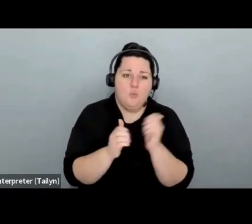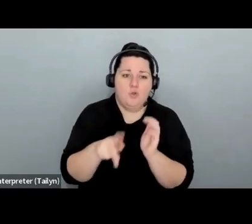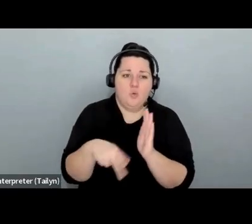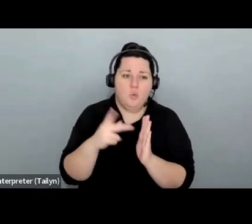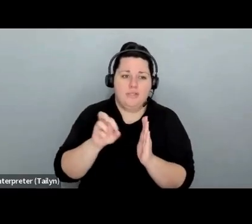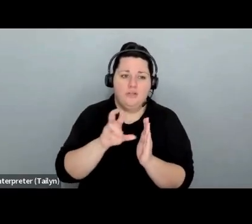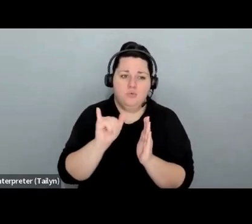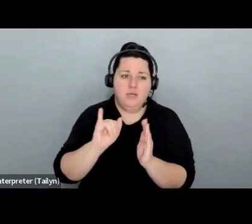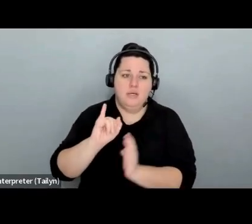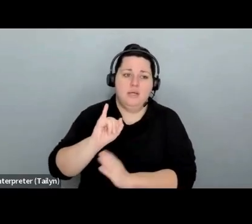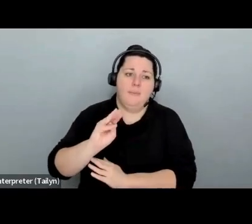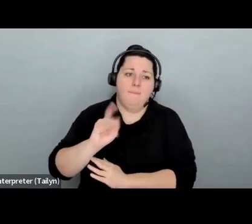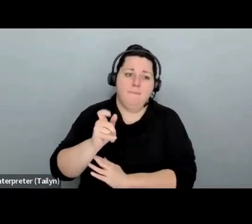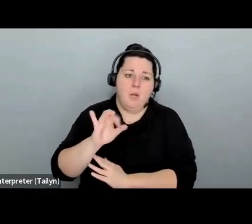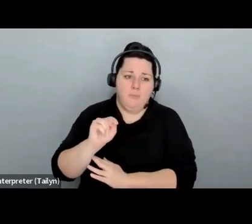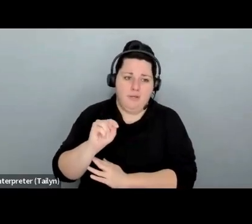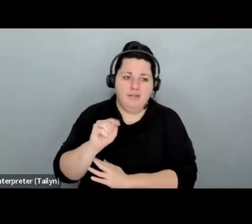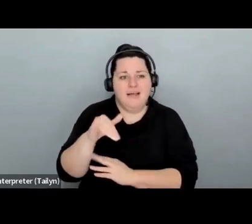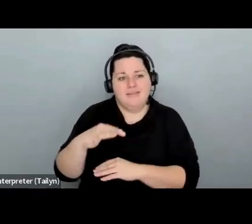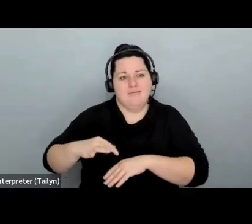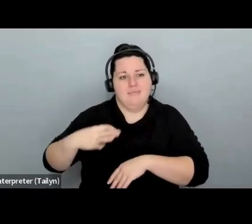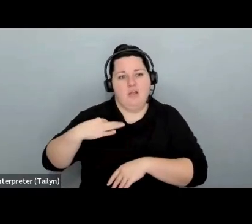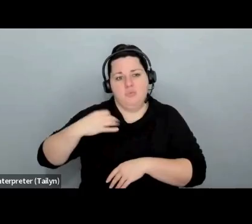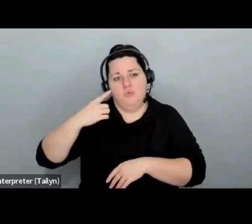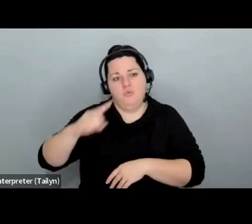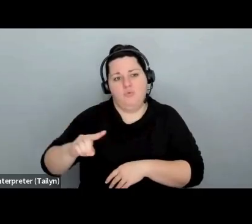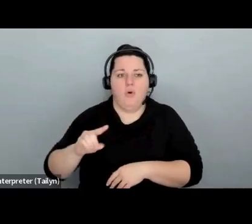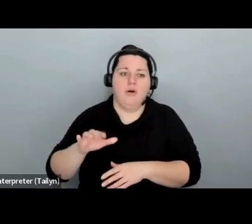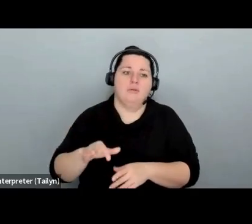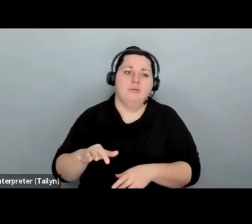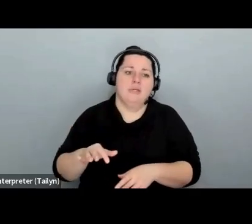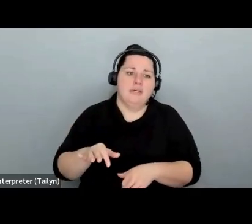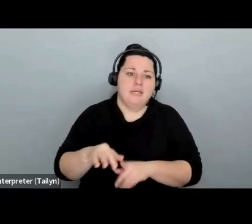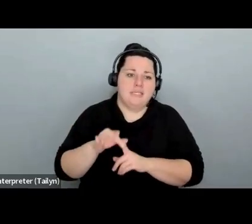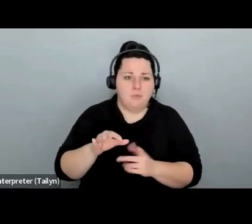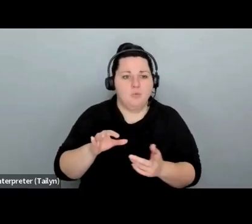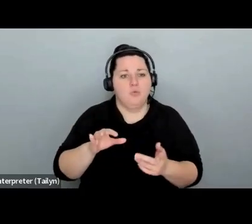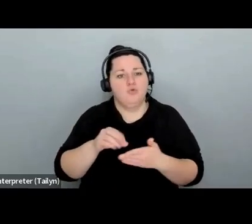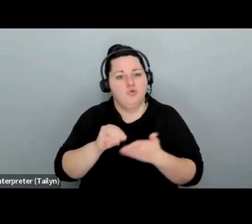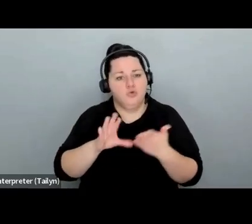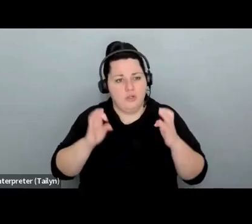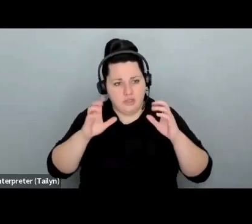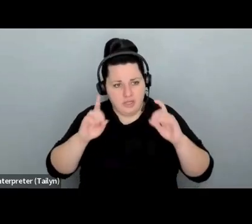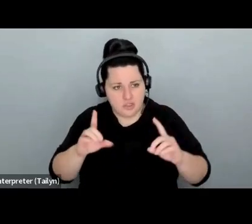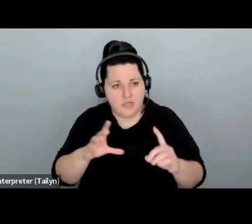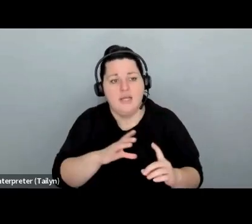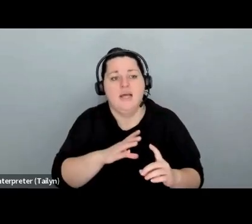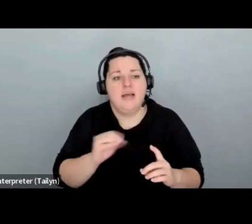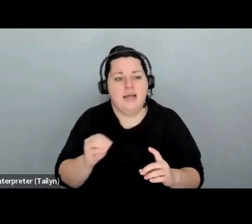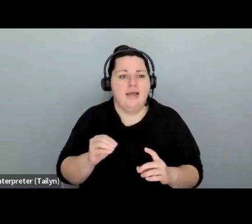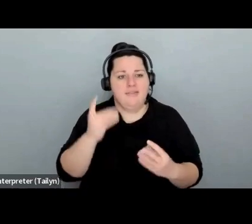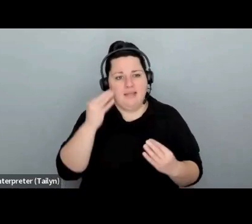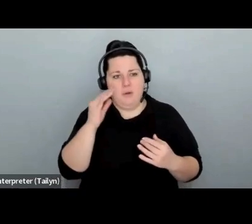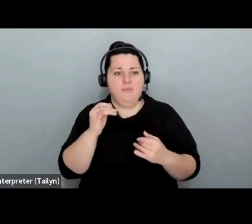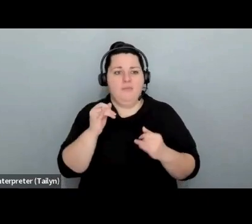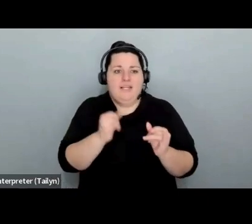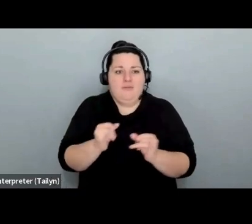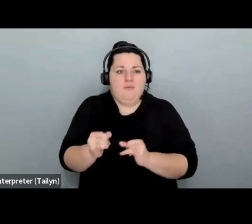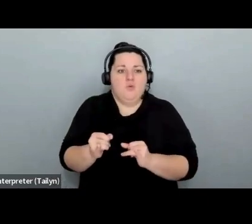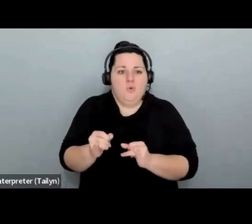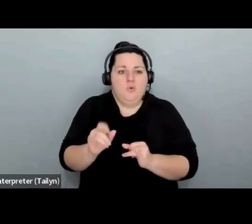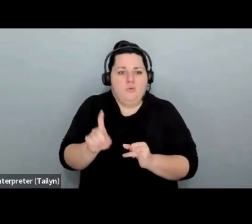as eligible for exceptional student education and consider the individual needs of a student with dual sensory